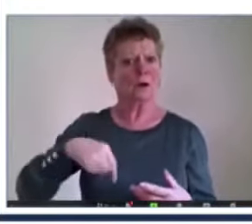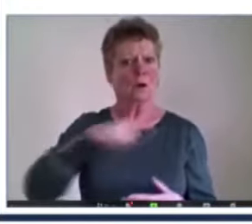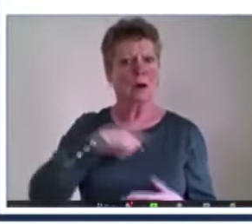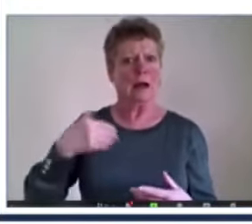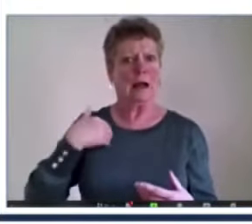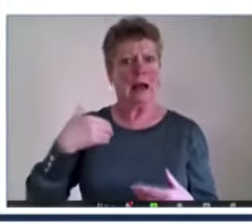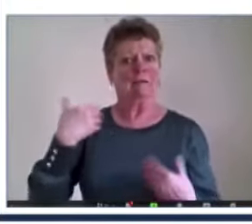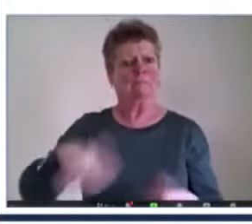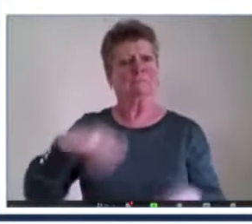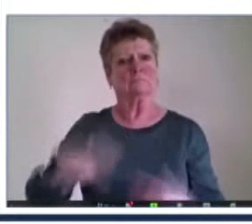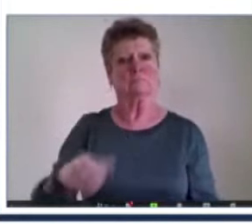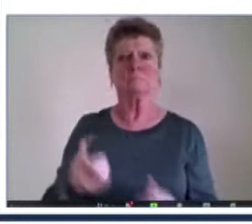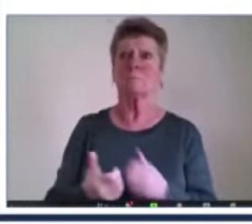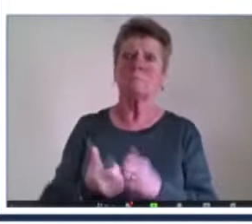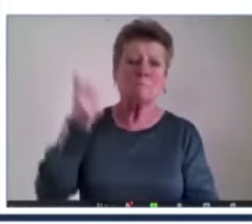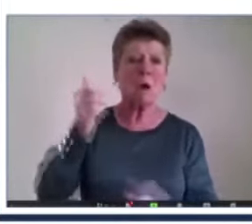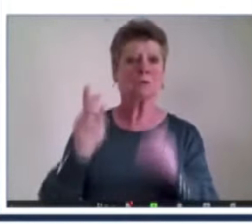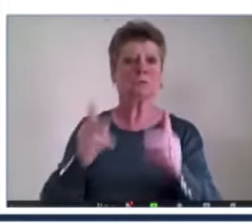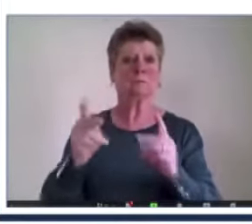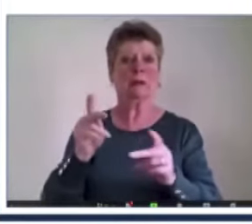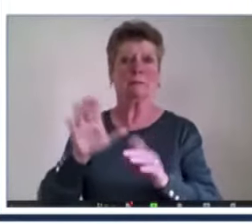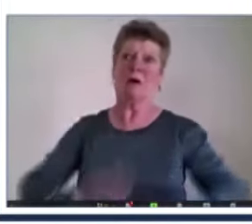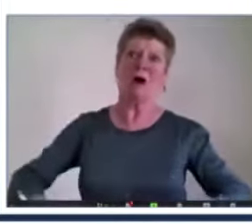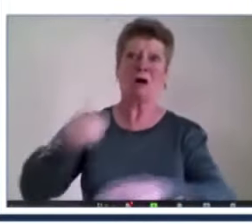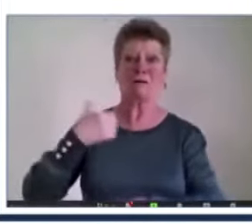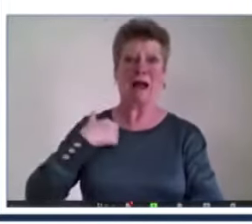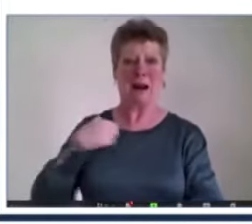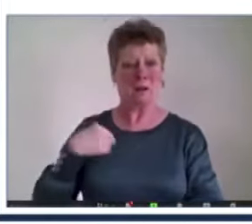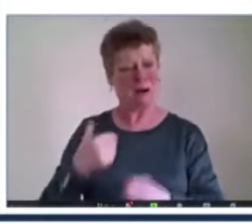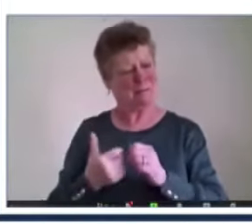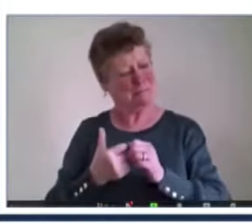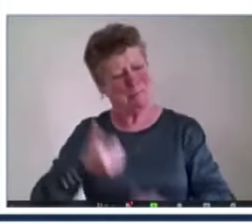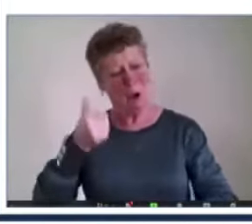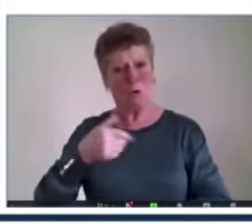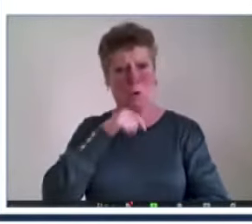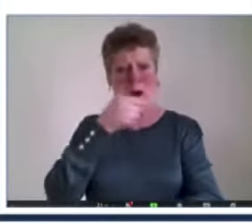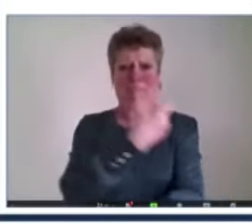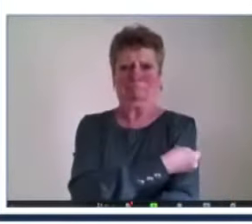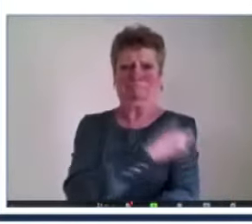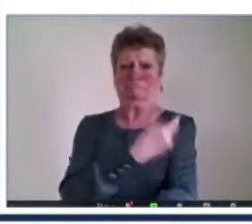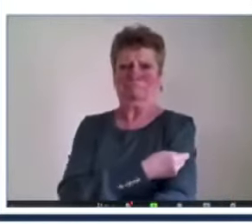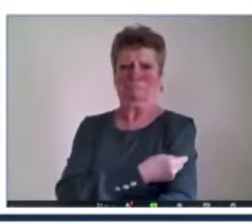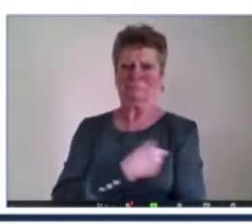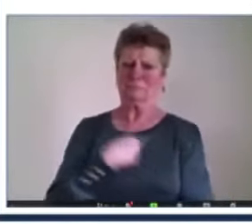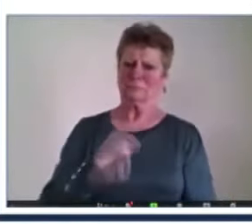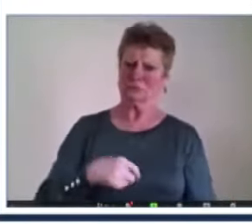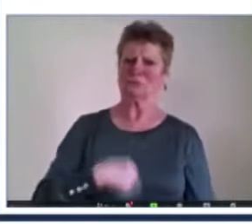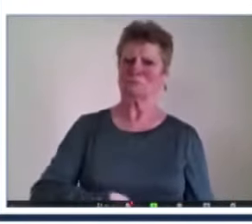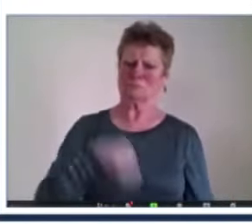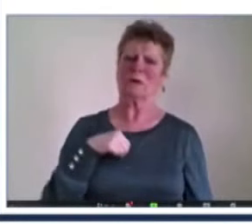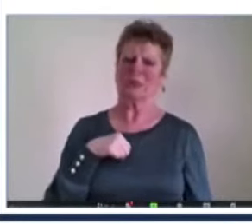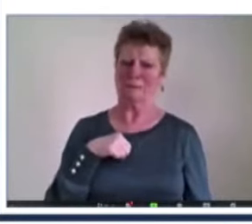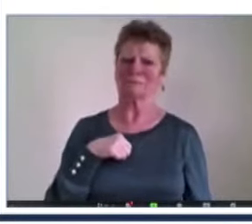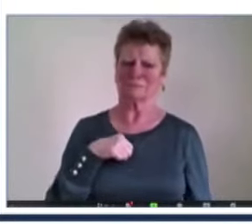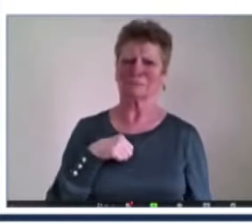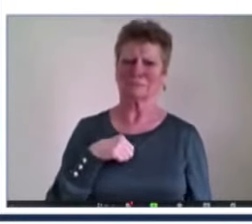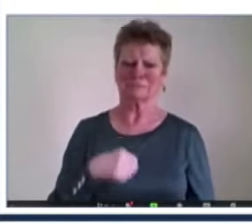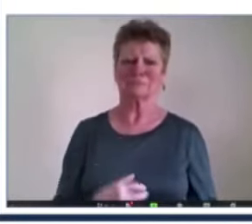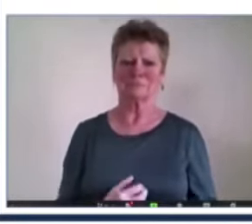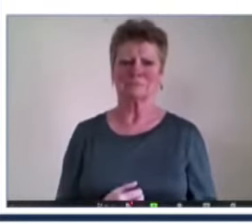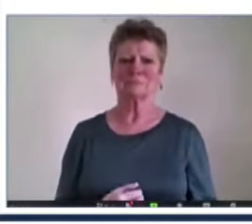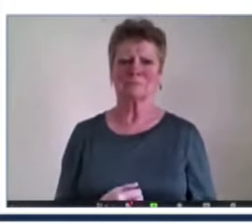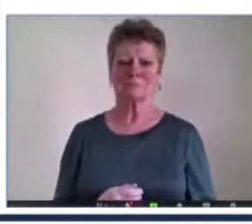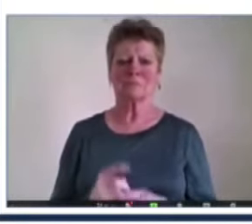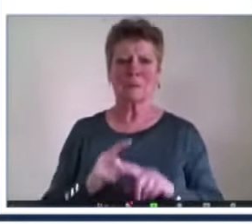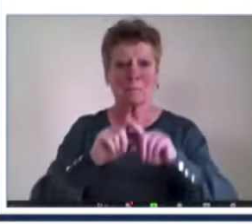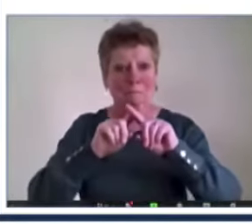highest community vaccination rates in the country. That's something we can be proud of, and we shouldn't ignore that. But, and there is a